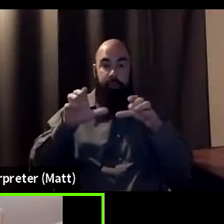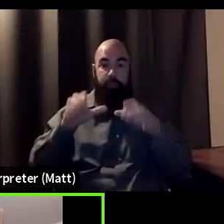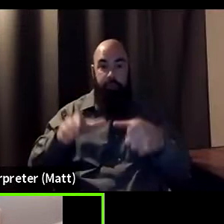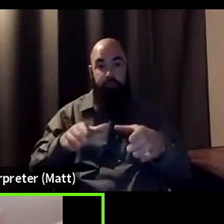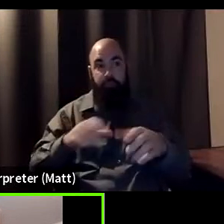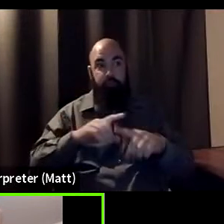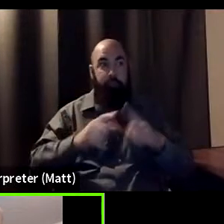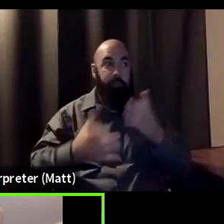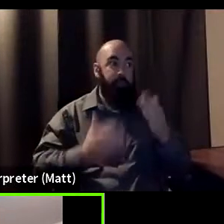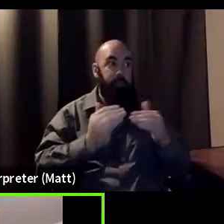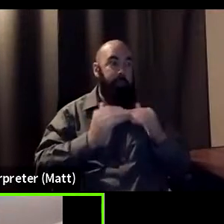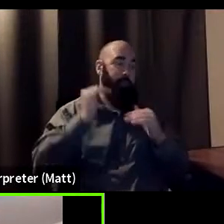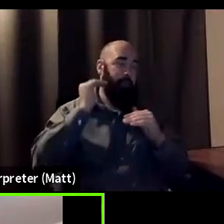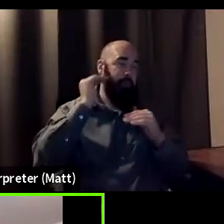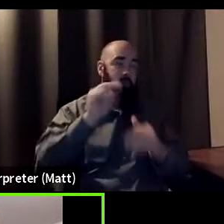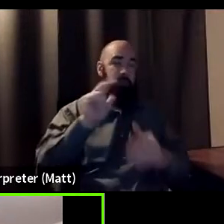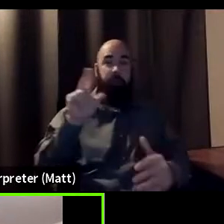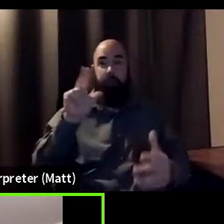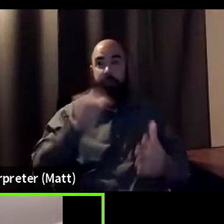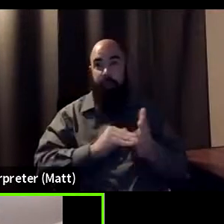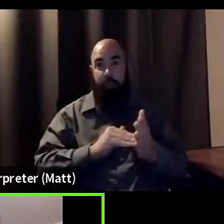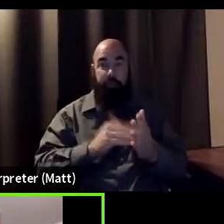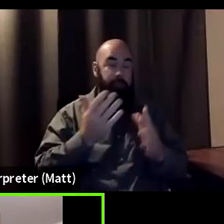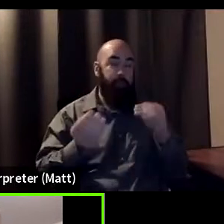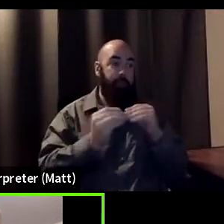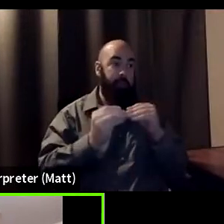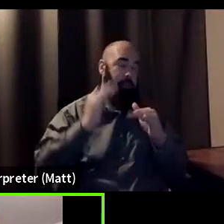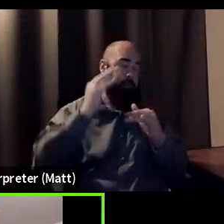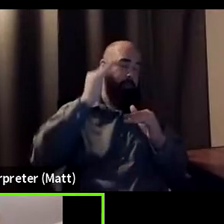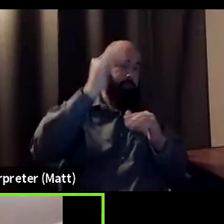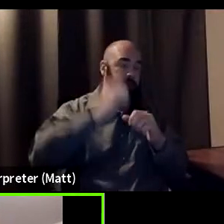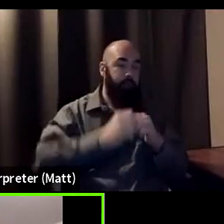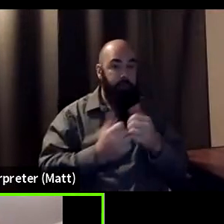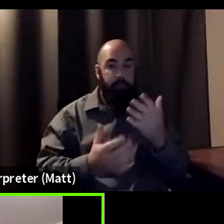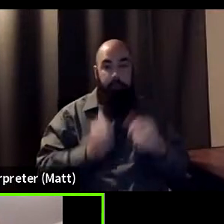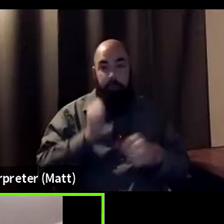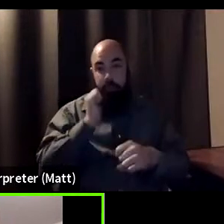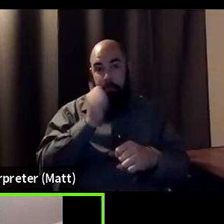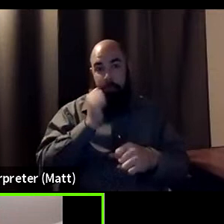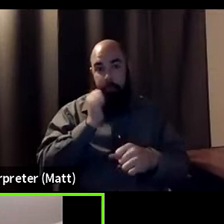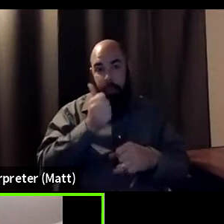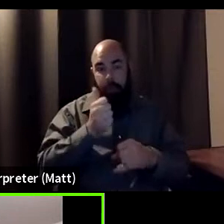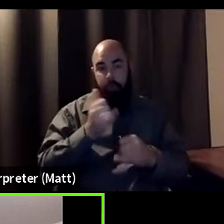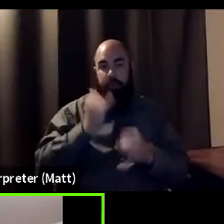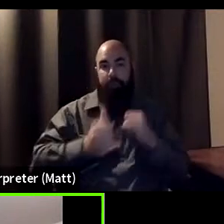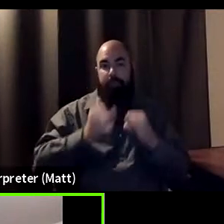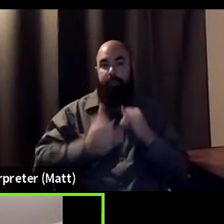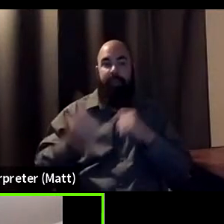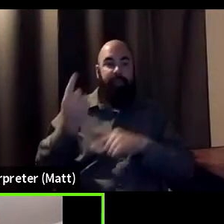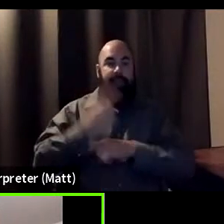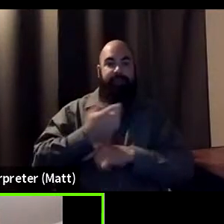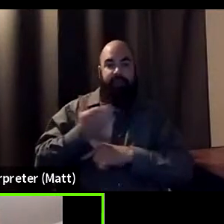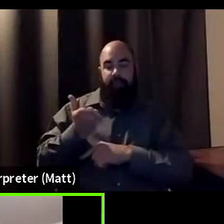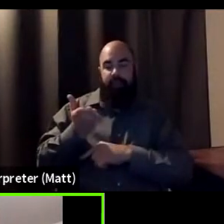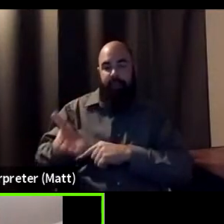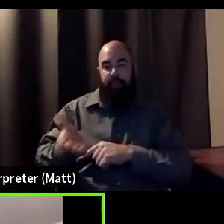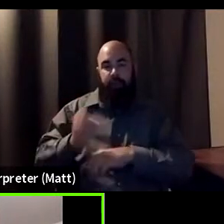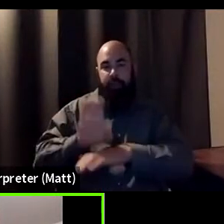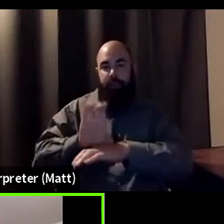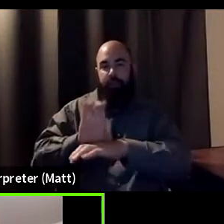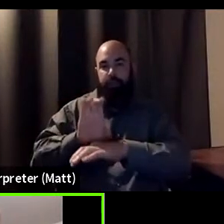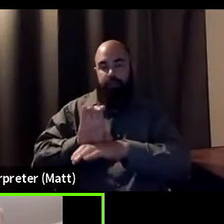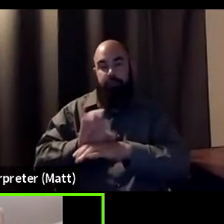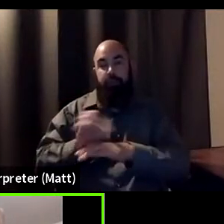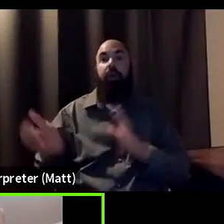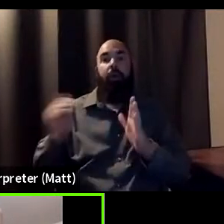25, 3,000 or more. So tomorrow will be our last day at the Blue Ridge Church. And again, we